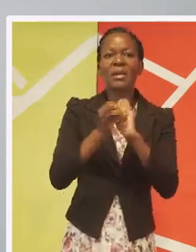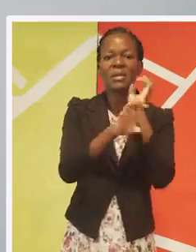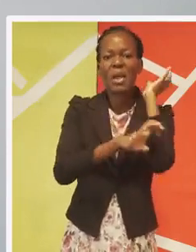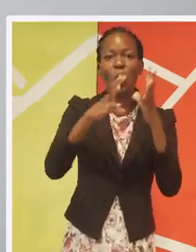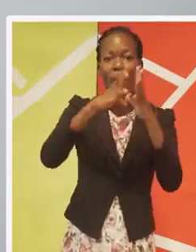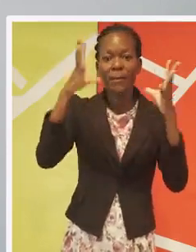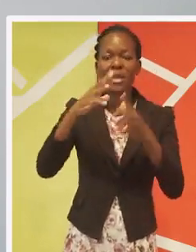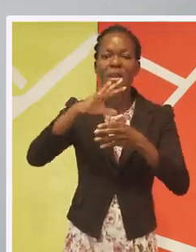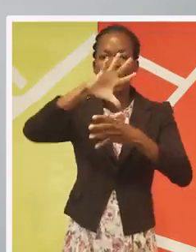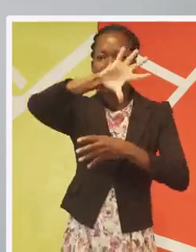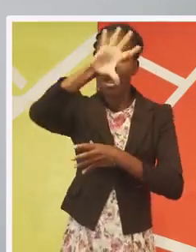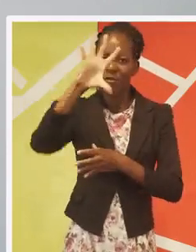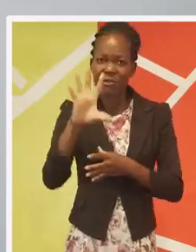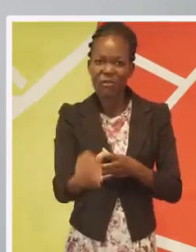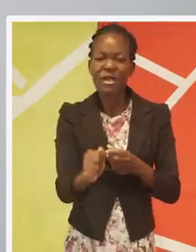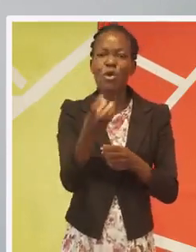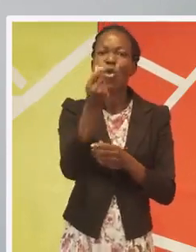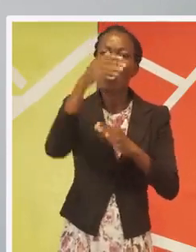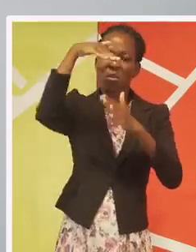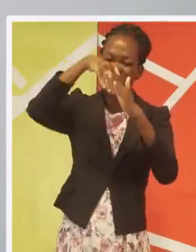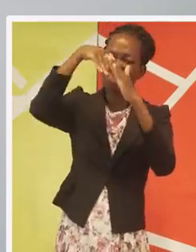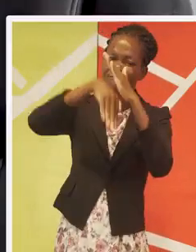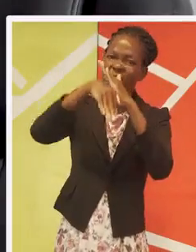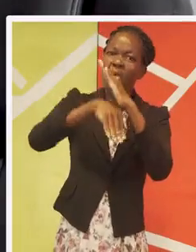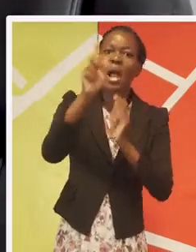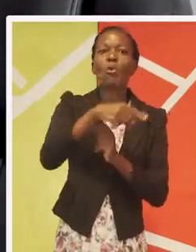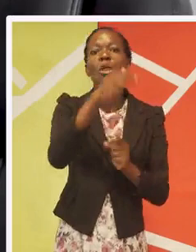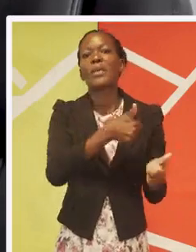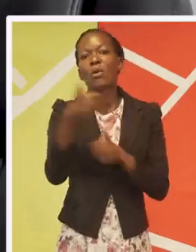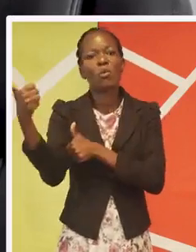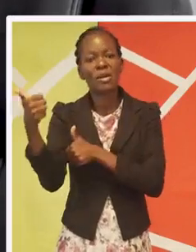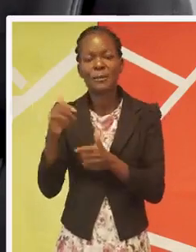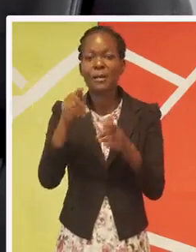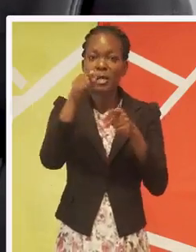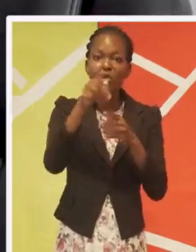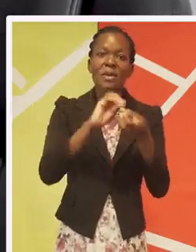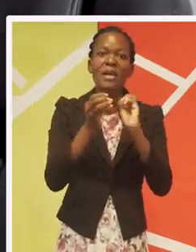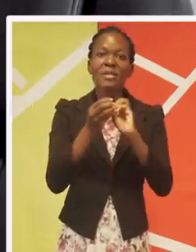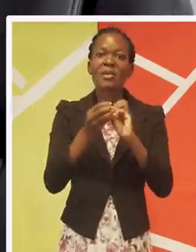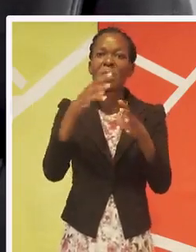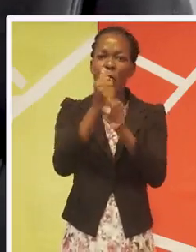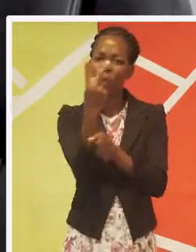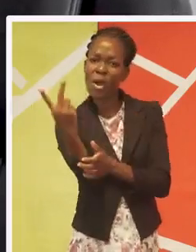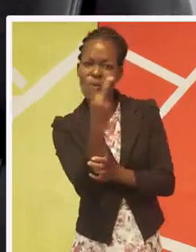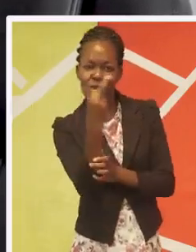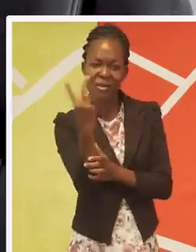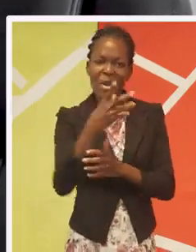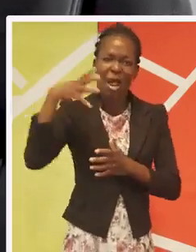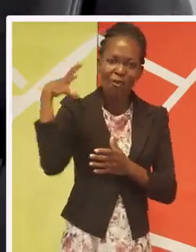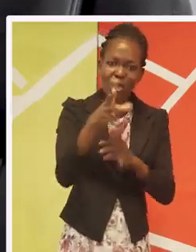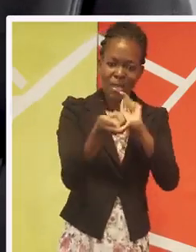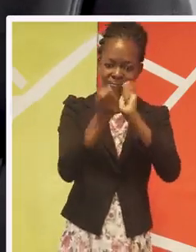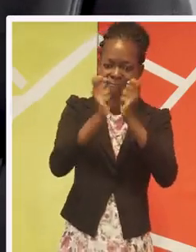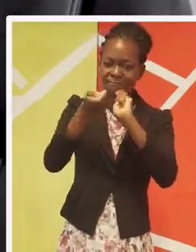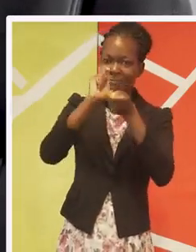IMF gives to the countries that it's giving loans to is to implement structural adjustment programs. The idea is if